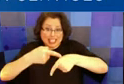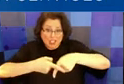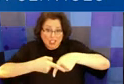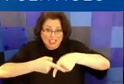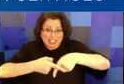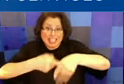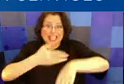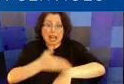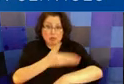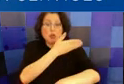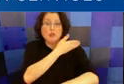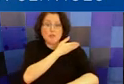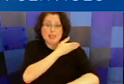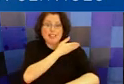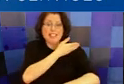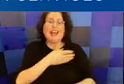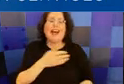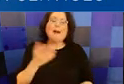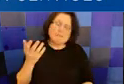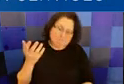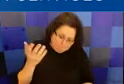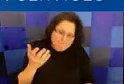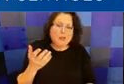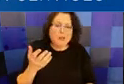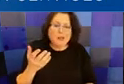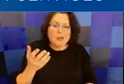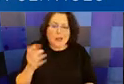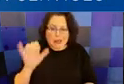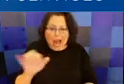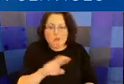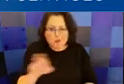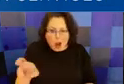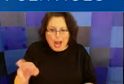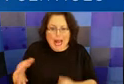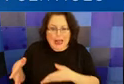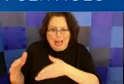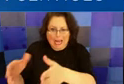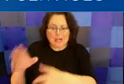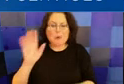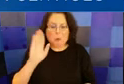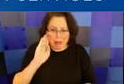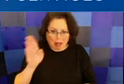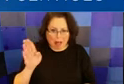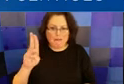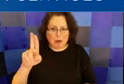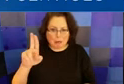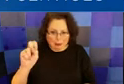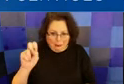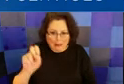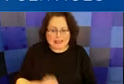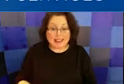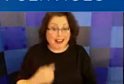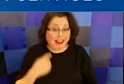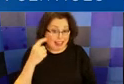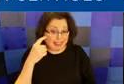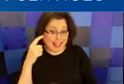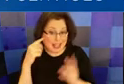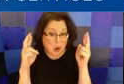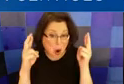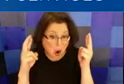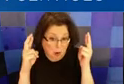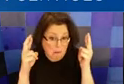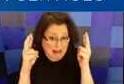is has designs for, and I think we're sort of hoping that it will be